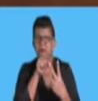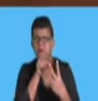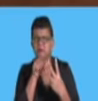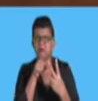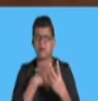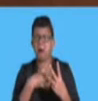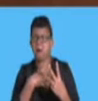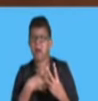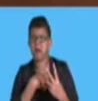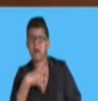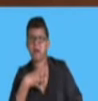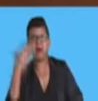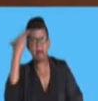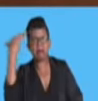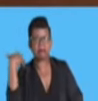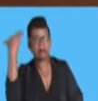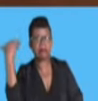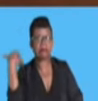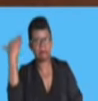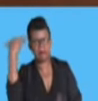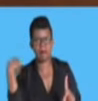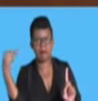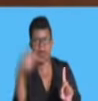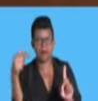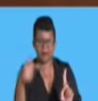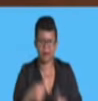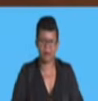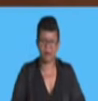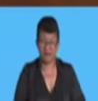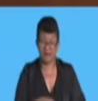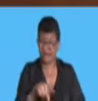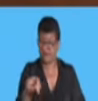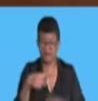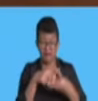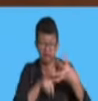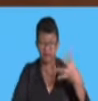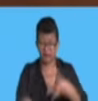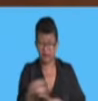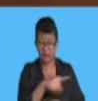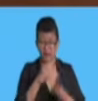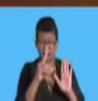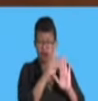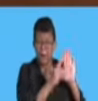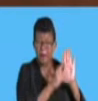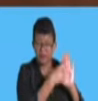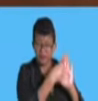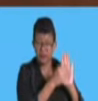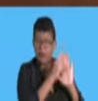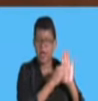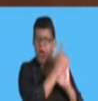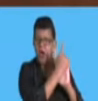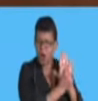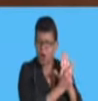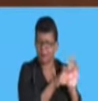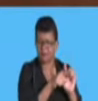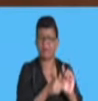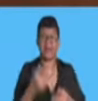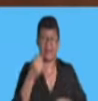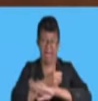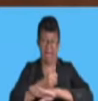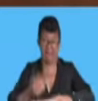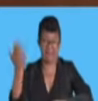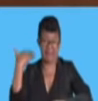1987 and 2000, where on both occasions a democratically elected government was removed at the point of a gun. However,